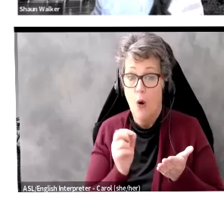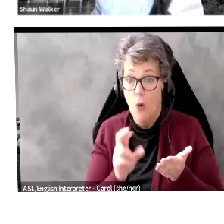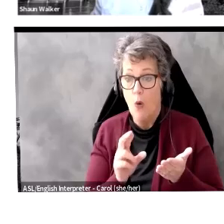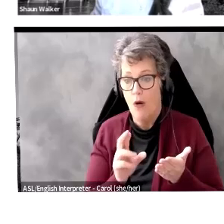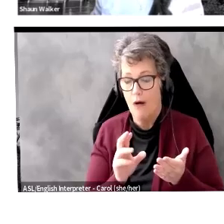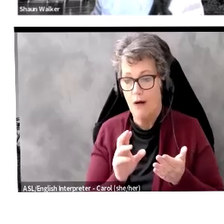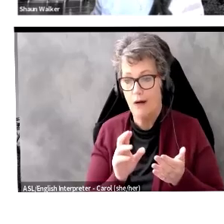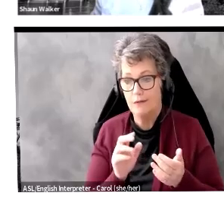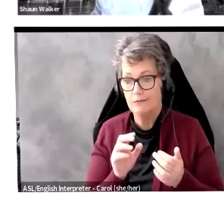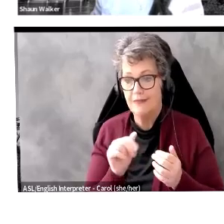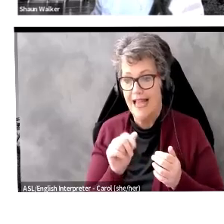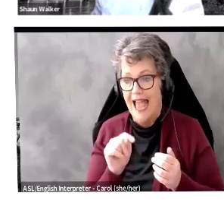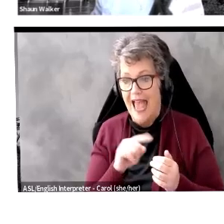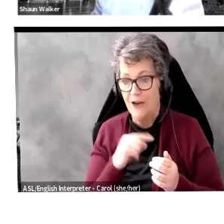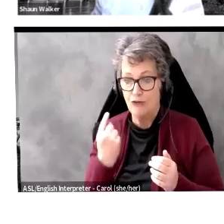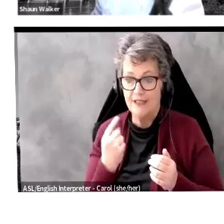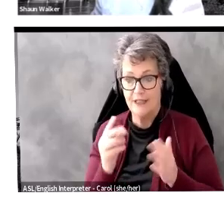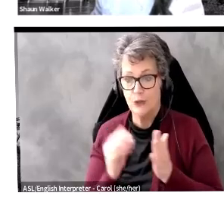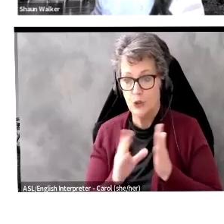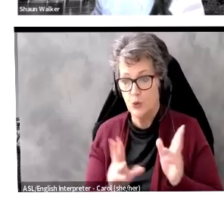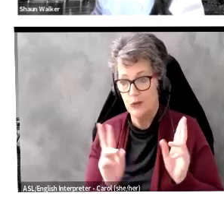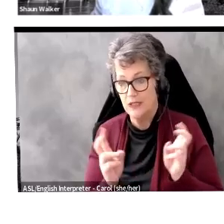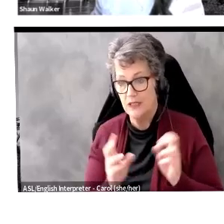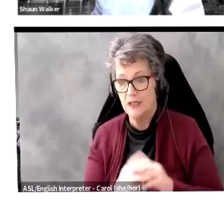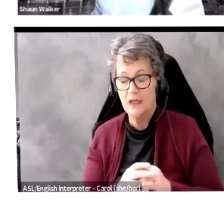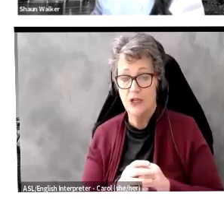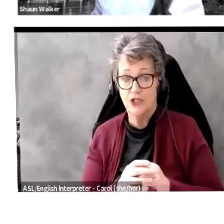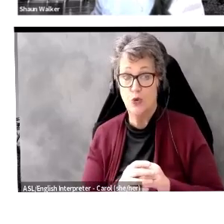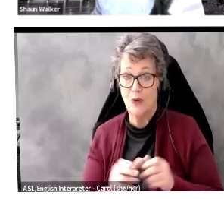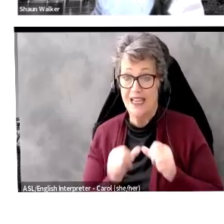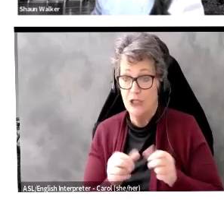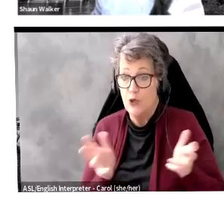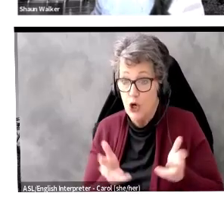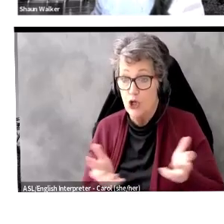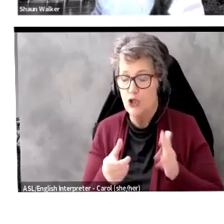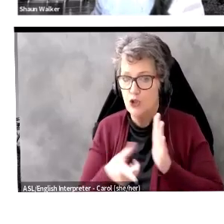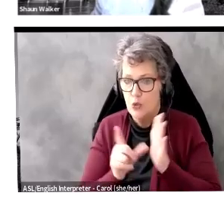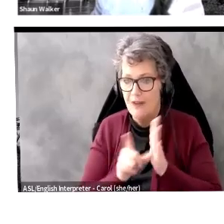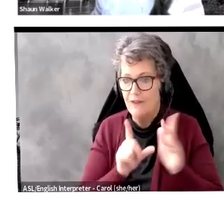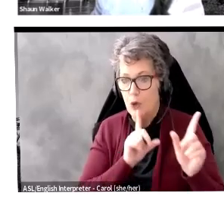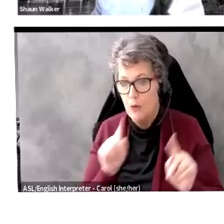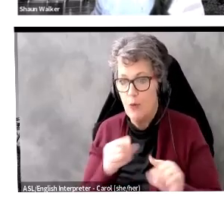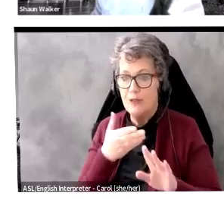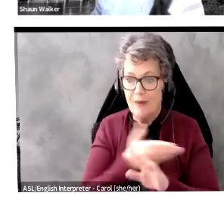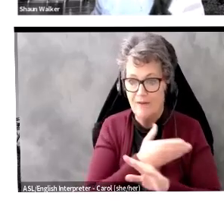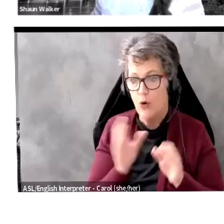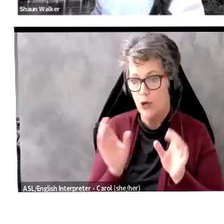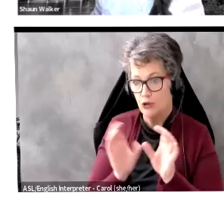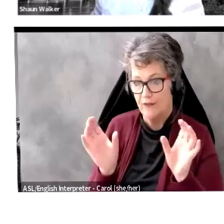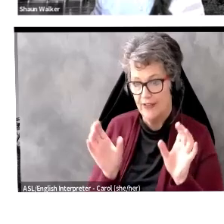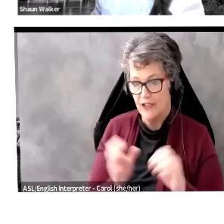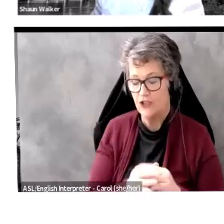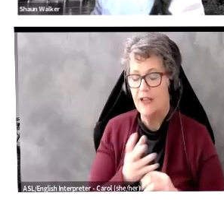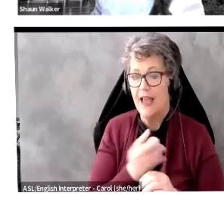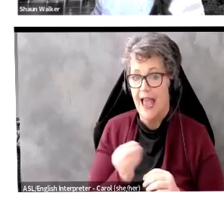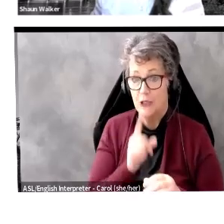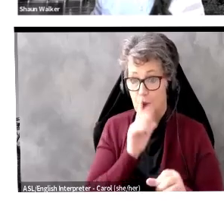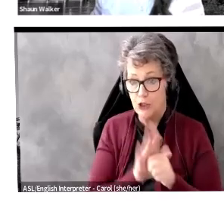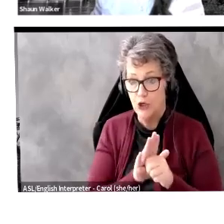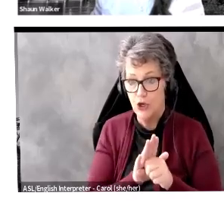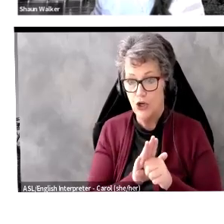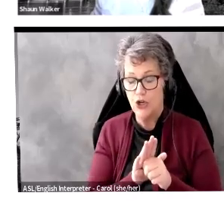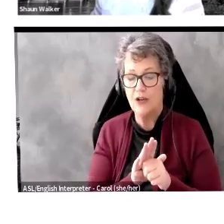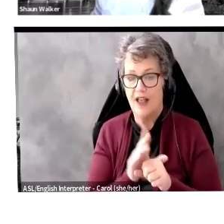at-risk students. So we continue to urge you to review your reports prior to your certification and ensure that